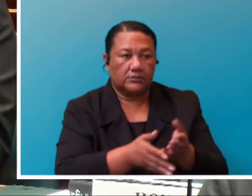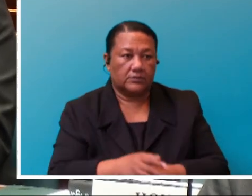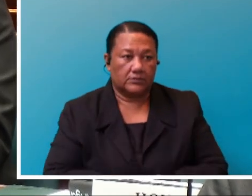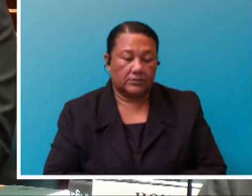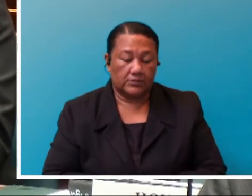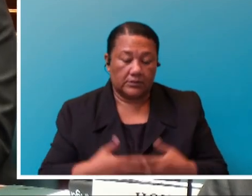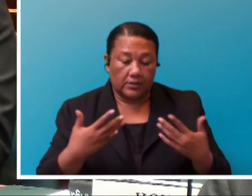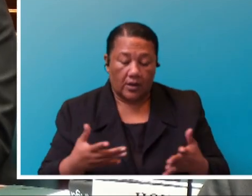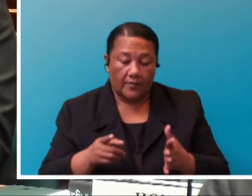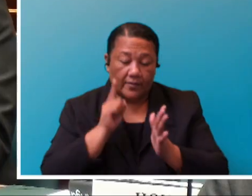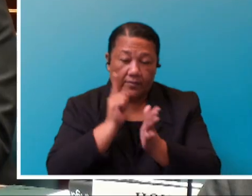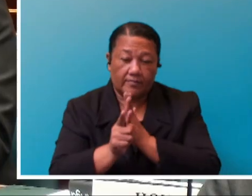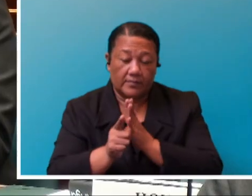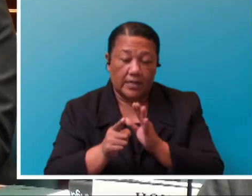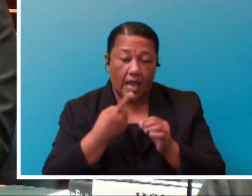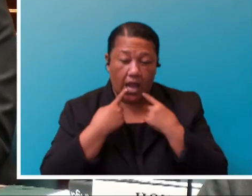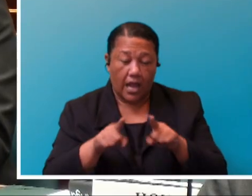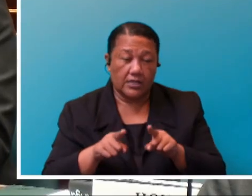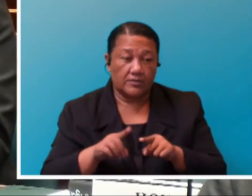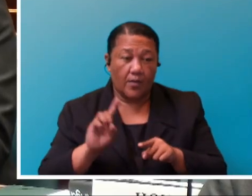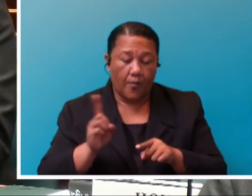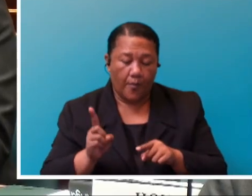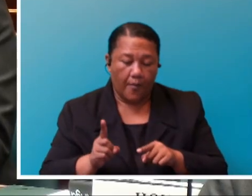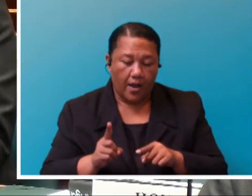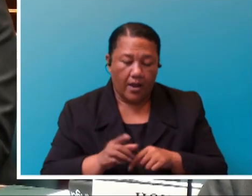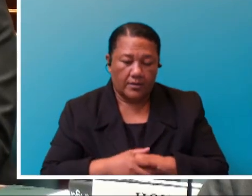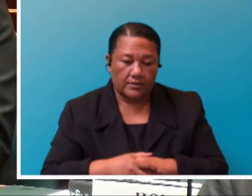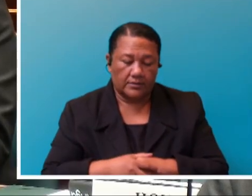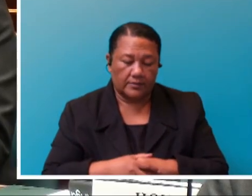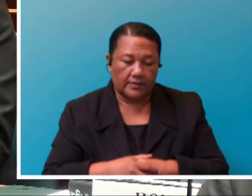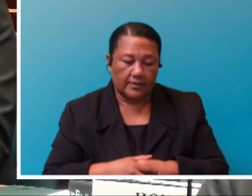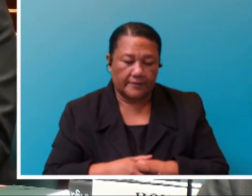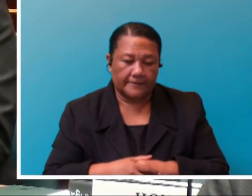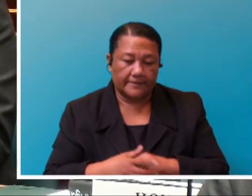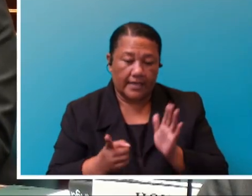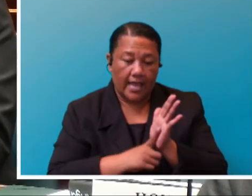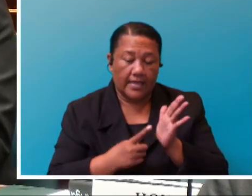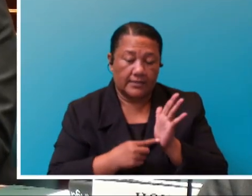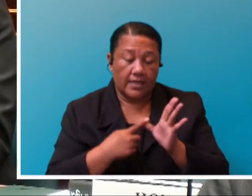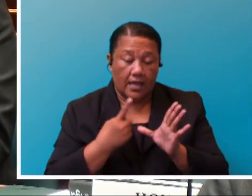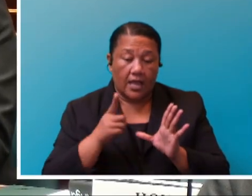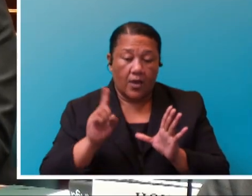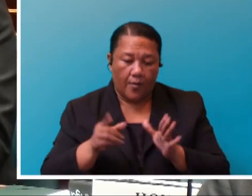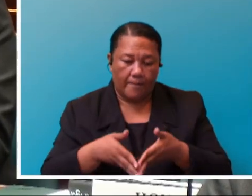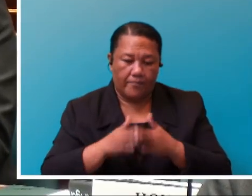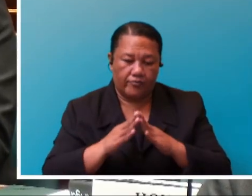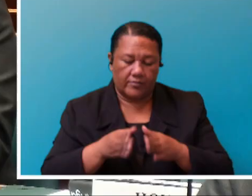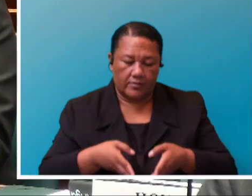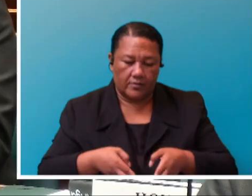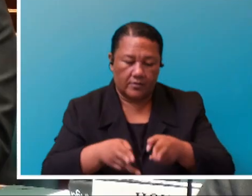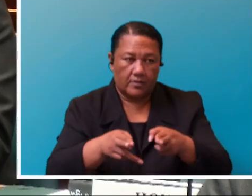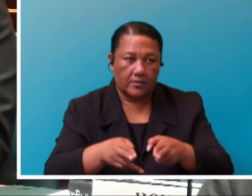quick announcements. Our approach is grounded with reality. We are building from the ground up,